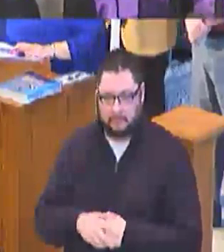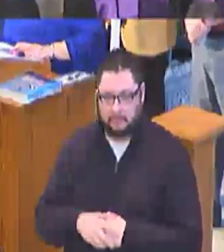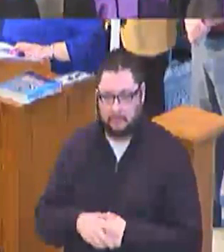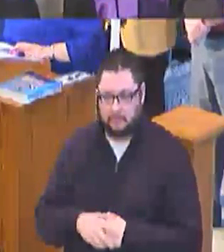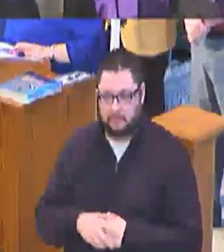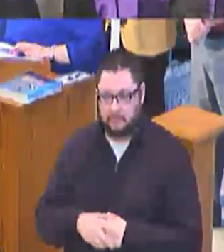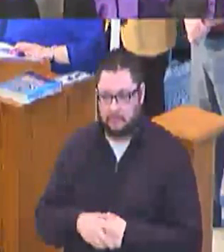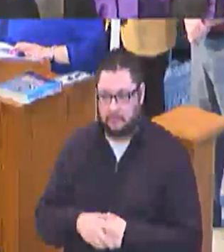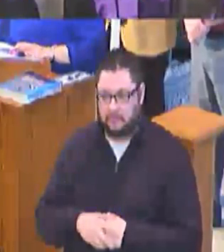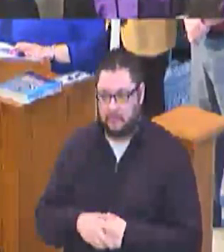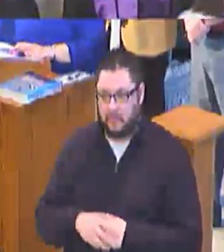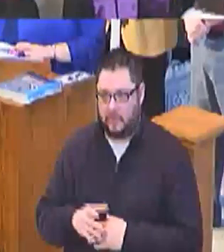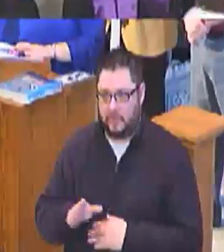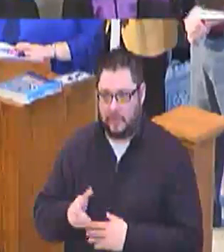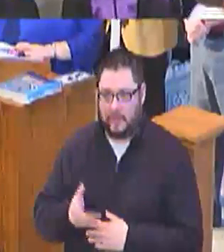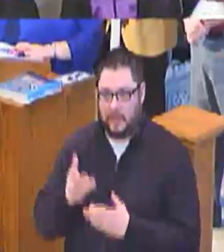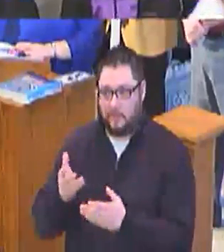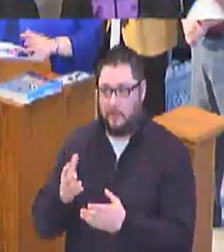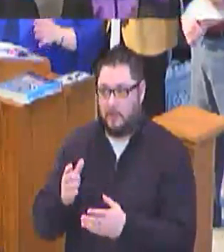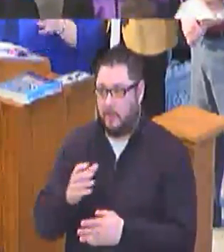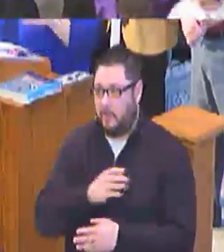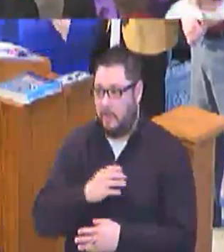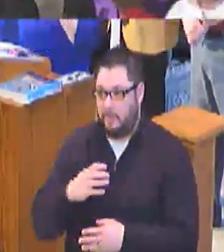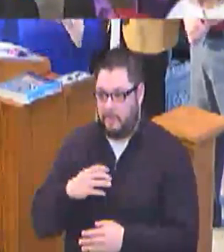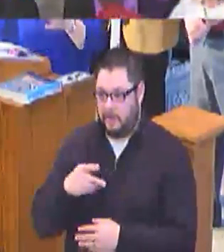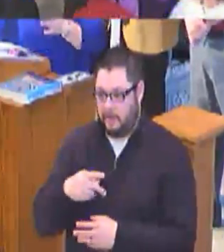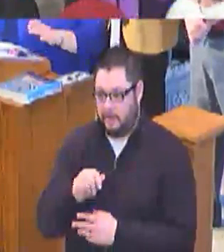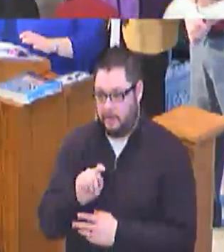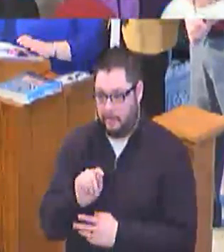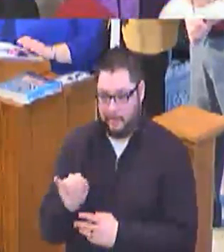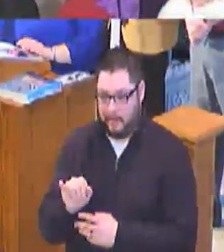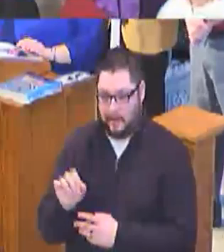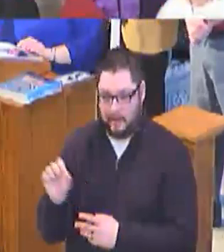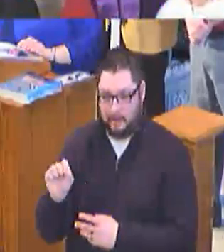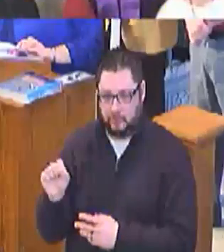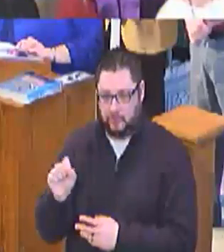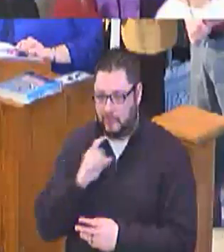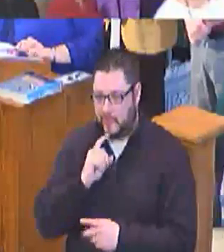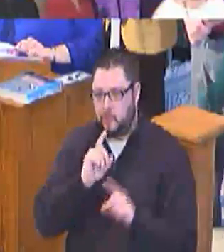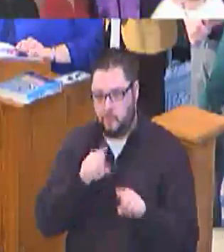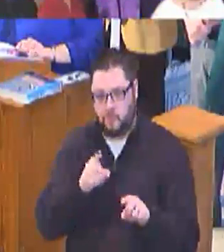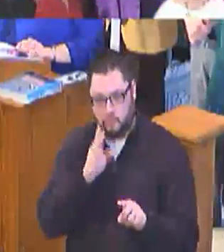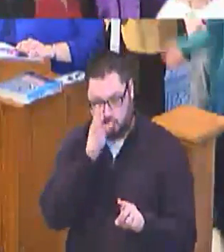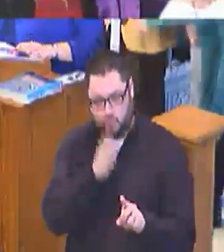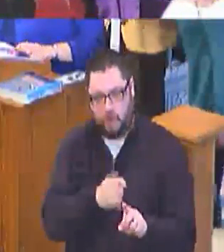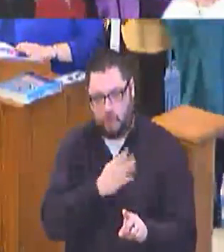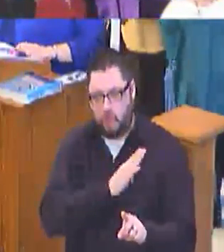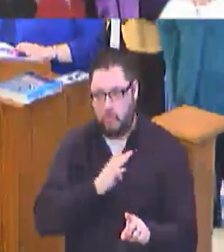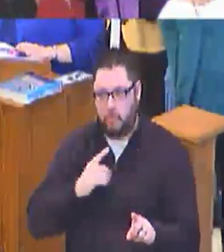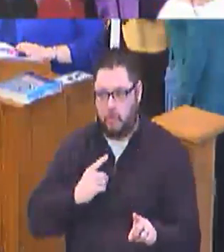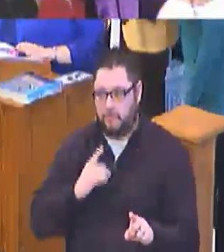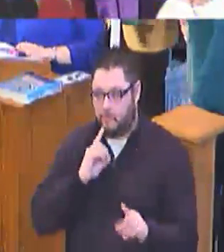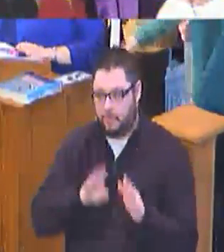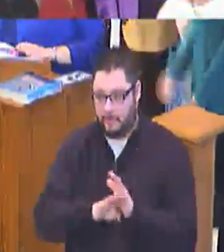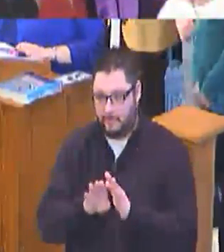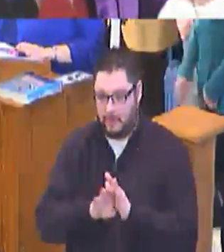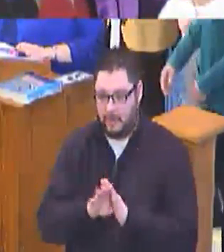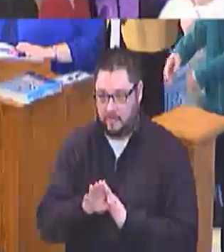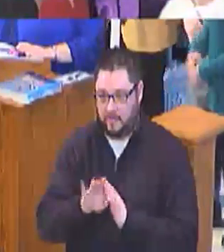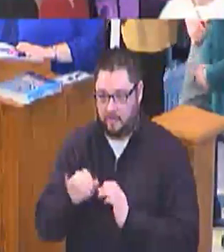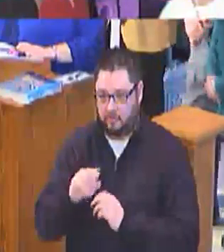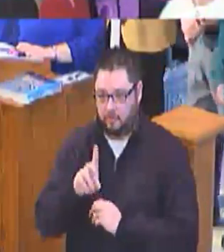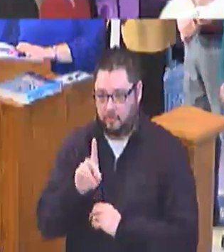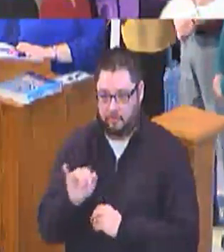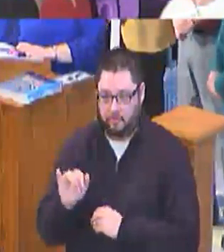The Nominating Committee, we have Patty Shivak. This is the committees that report directly to the board. For Development, we have Judy